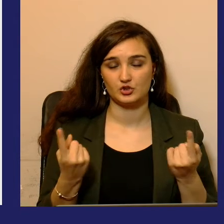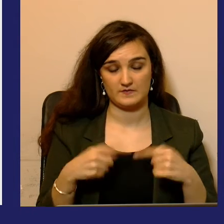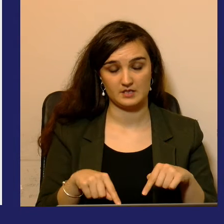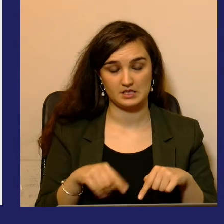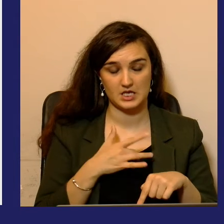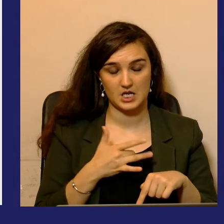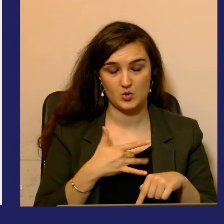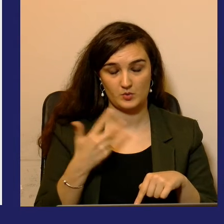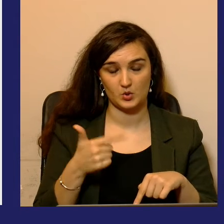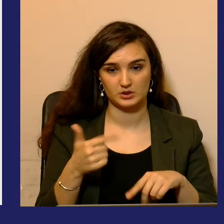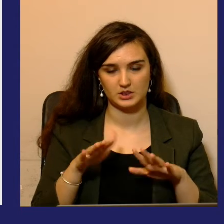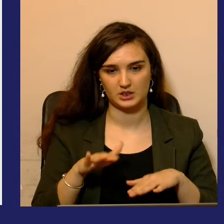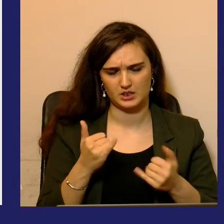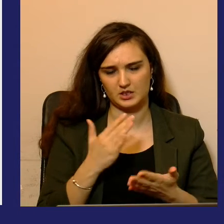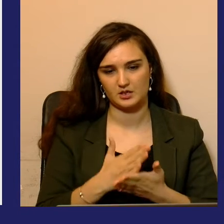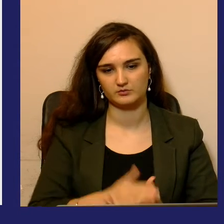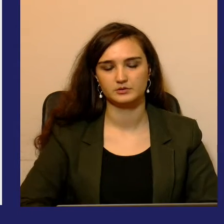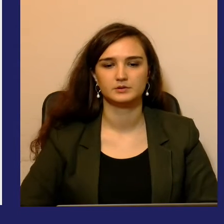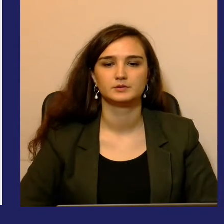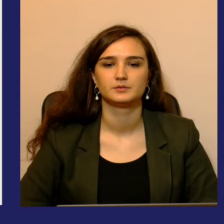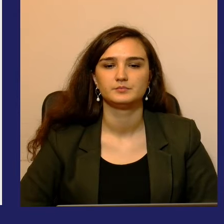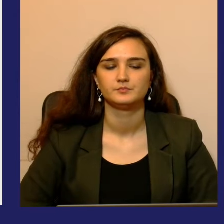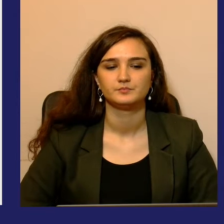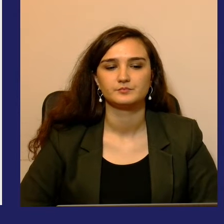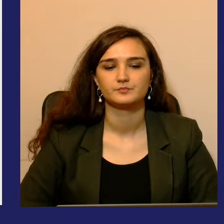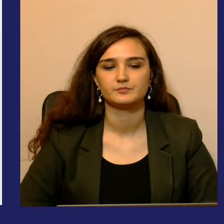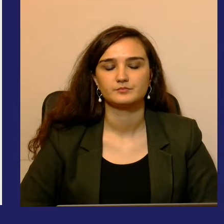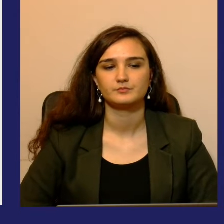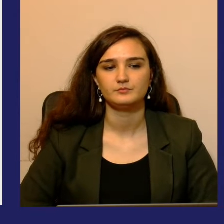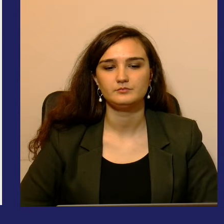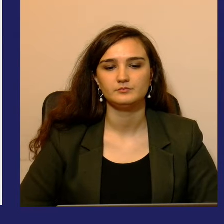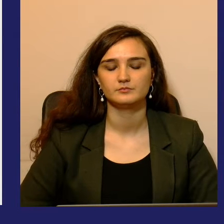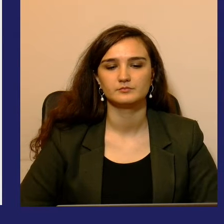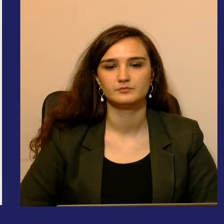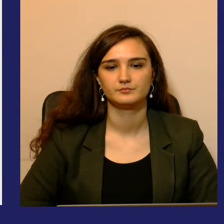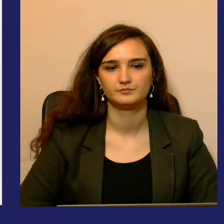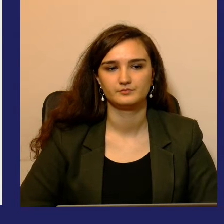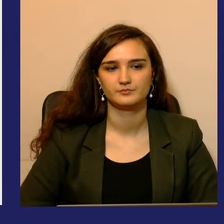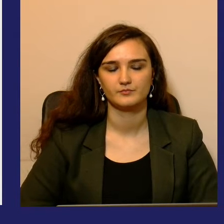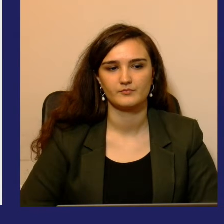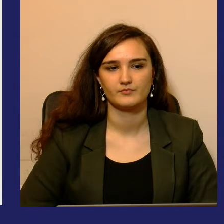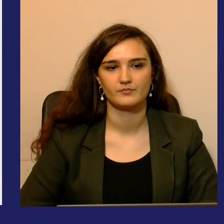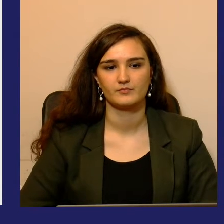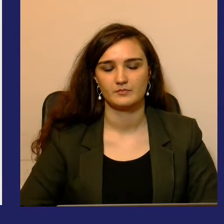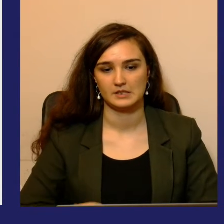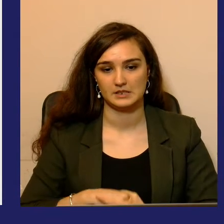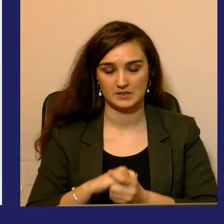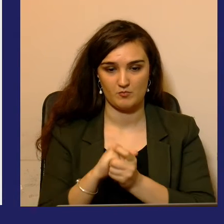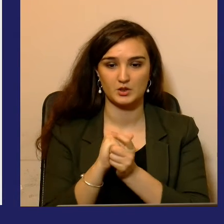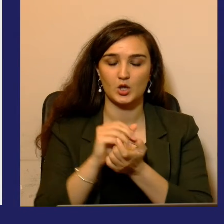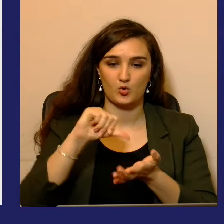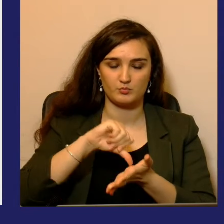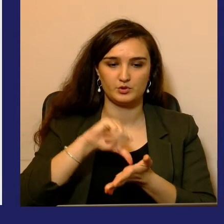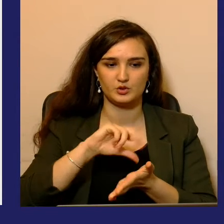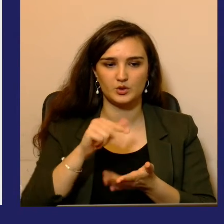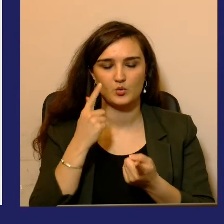20% or 20 seats in the lower house of Congress. And in fact, they've lost most of those as their deputies have